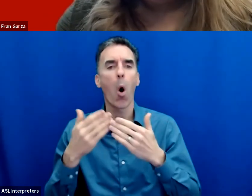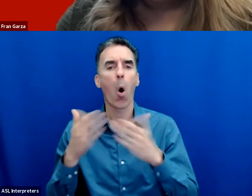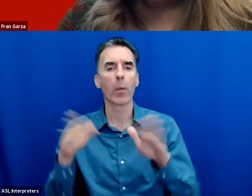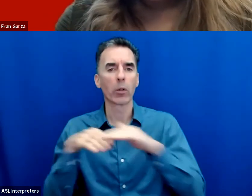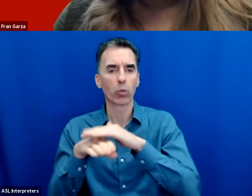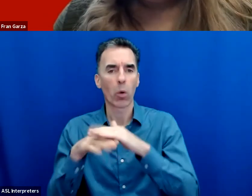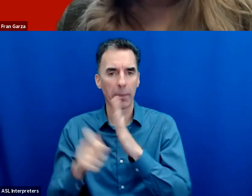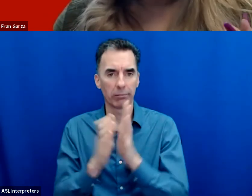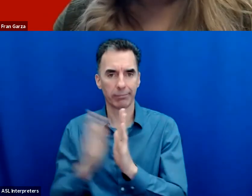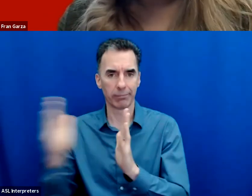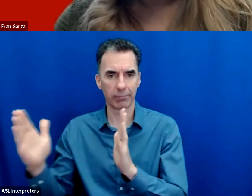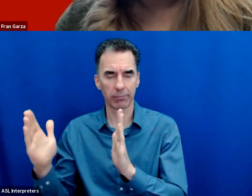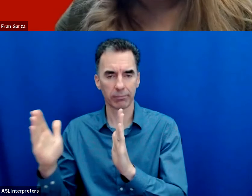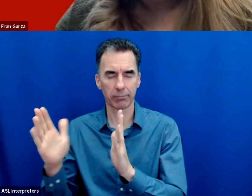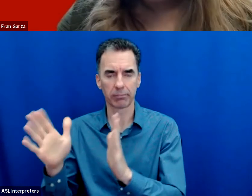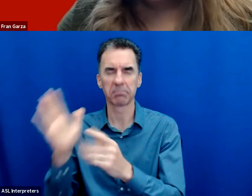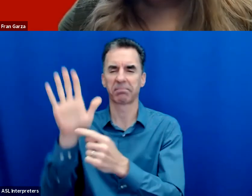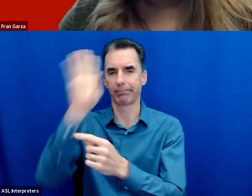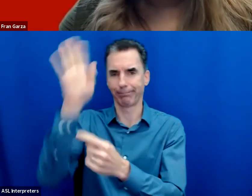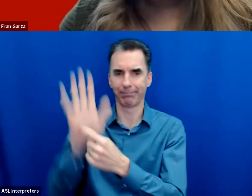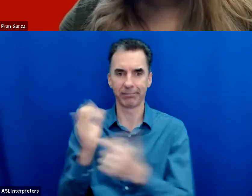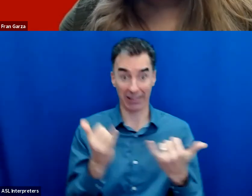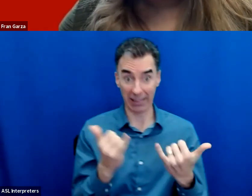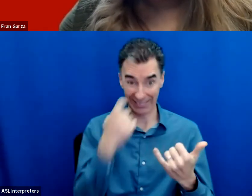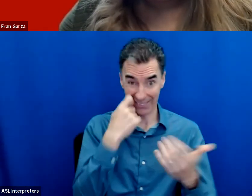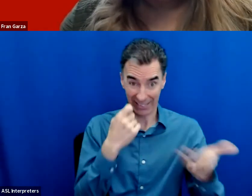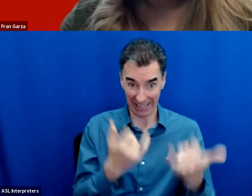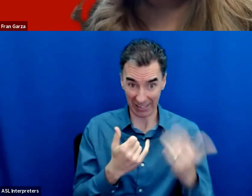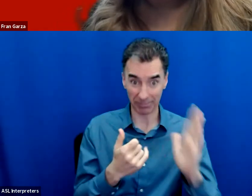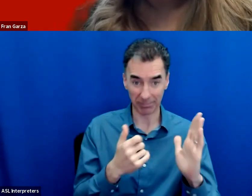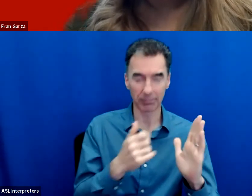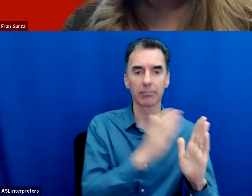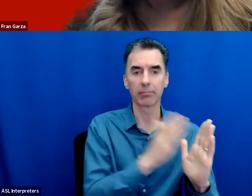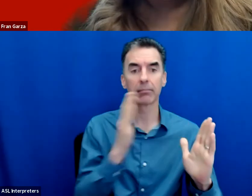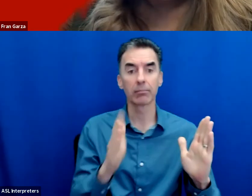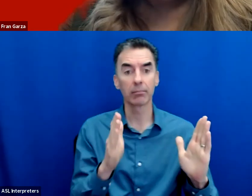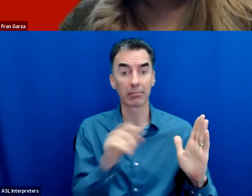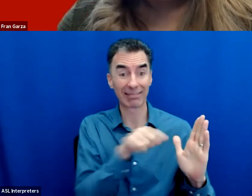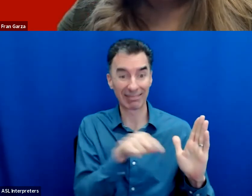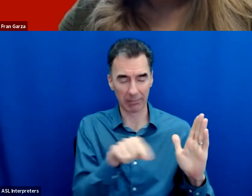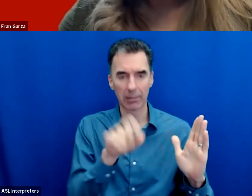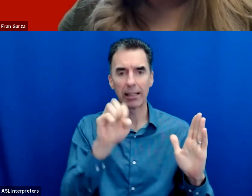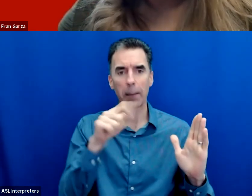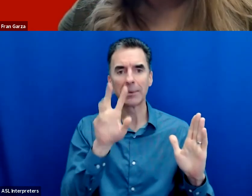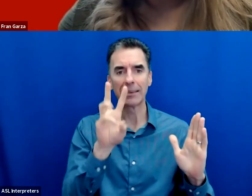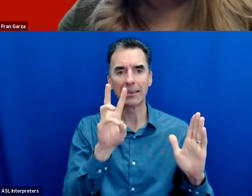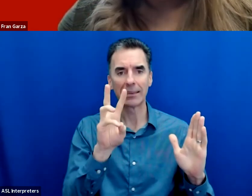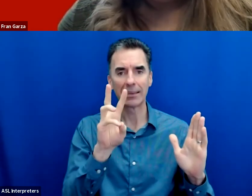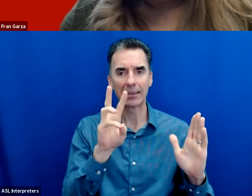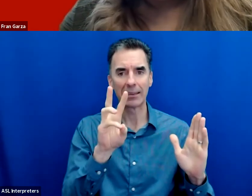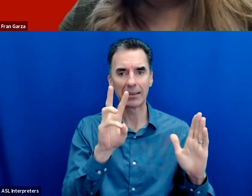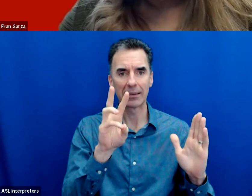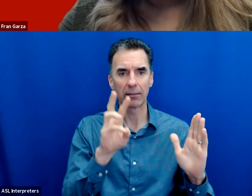say you all got hired today. This was your first day. You have until September 6th to actually get your enrollment forms done as a